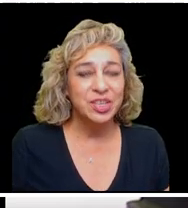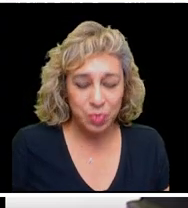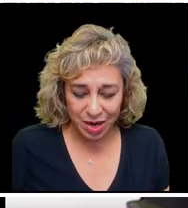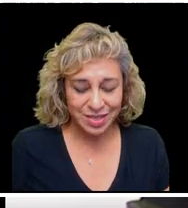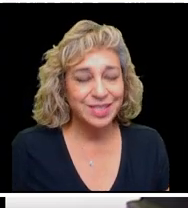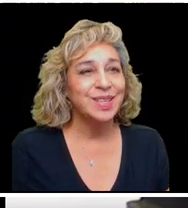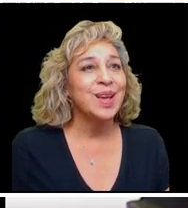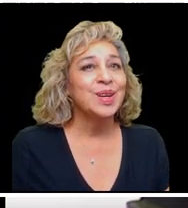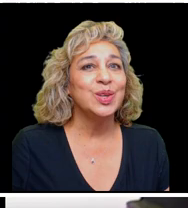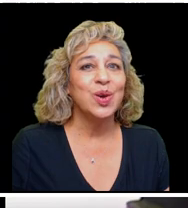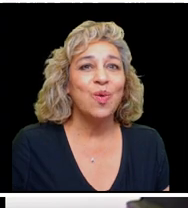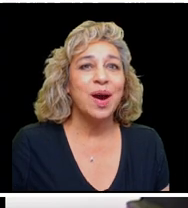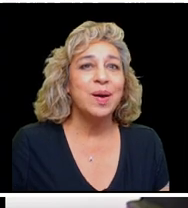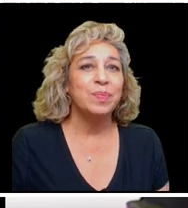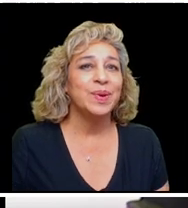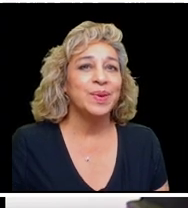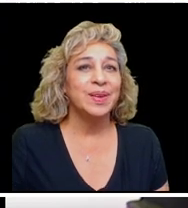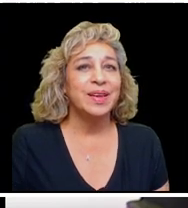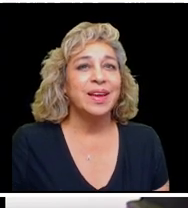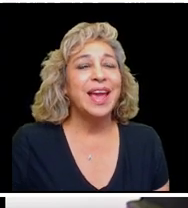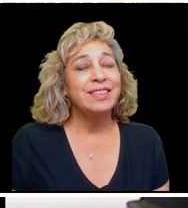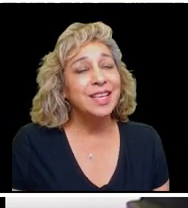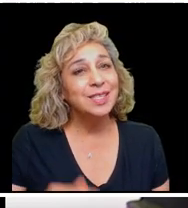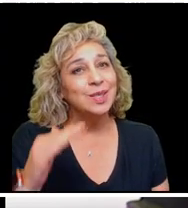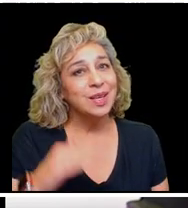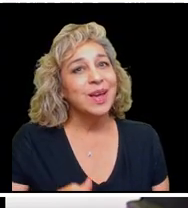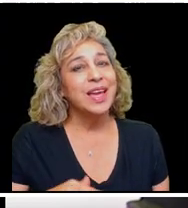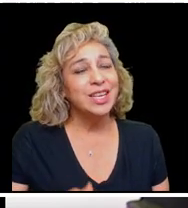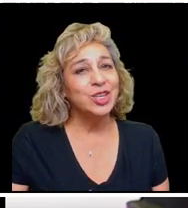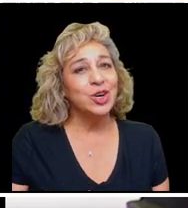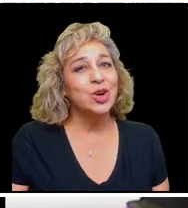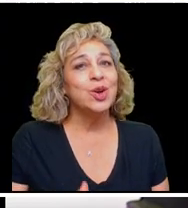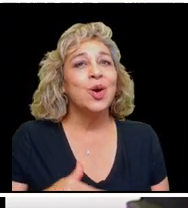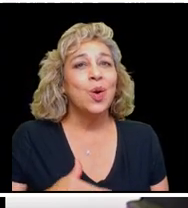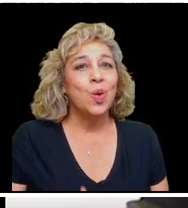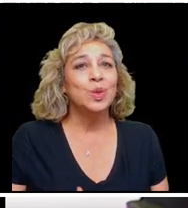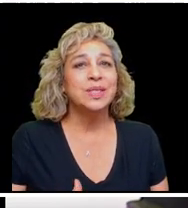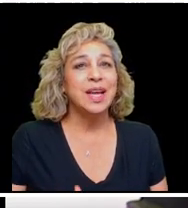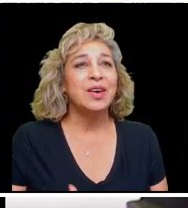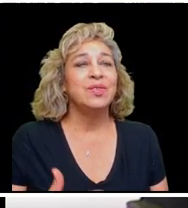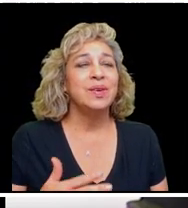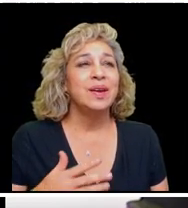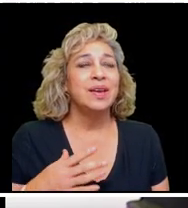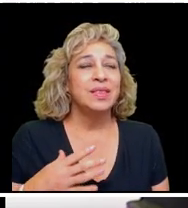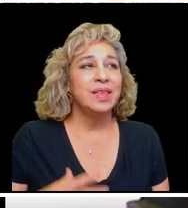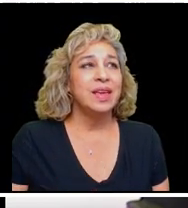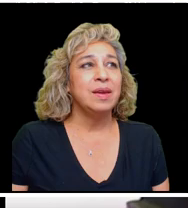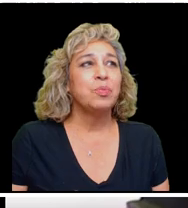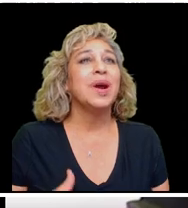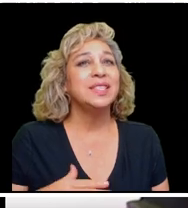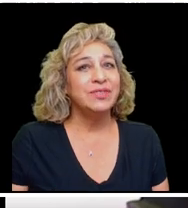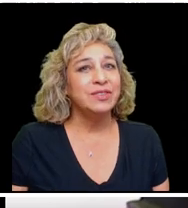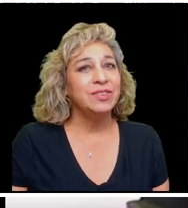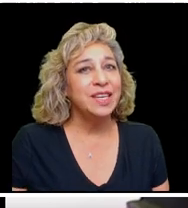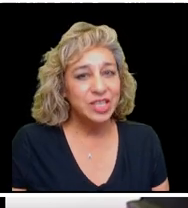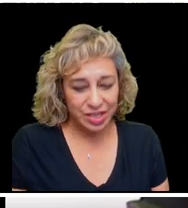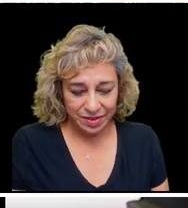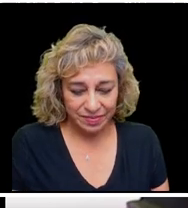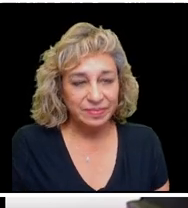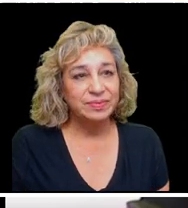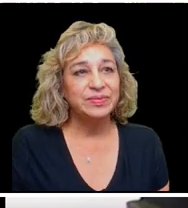energy prices to go up and this in turn holds down the price of